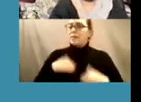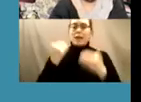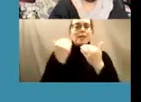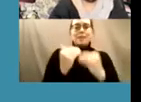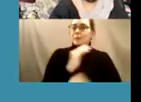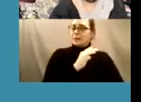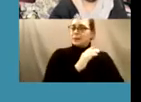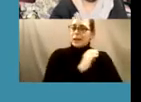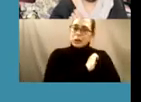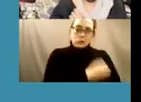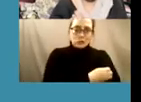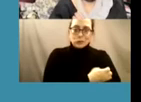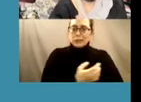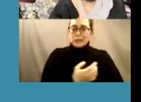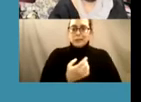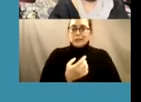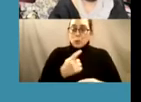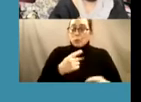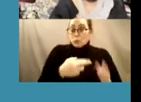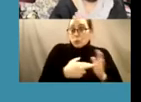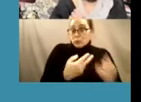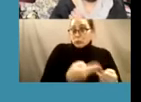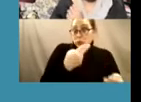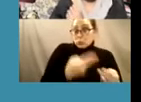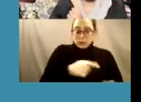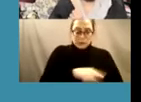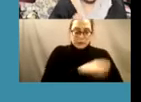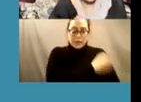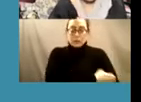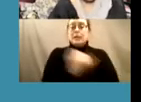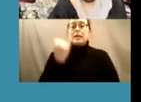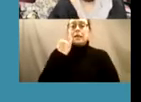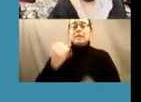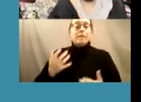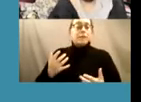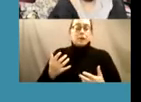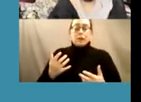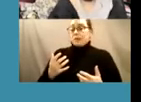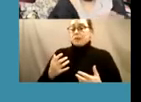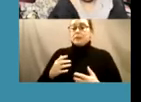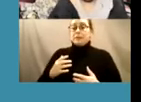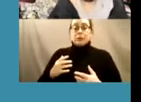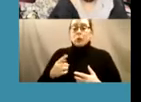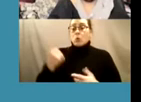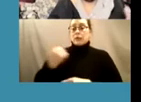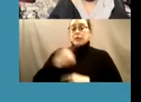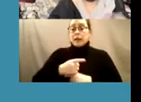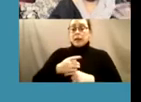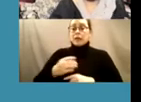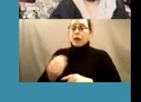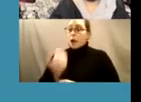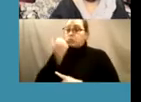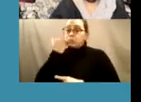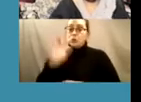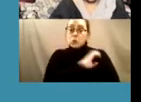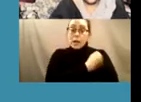by spoons. Doing too much in one day can leave you short on spoons the next day. For example, if you only had